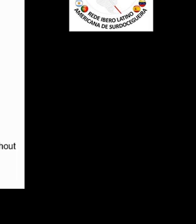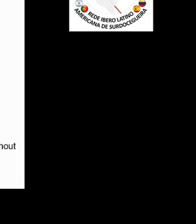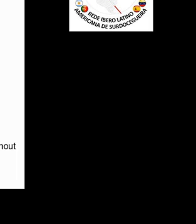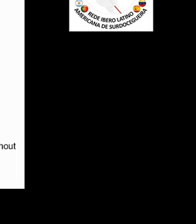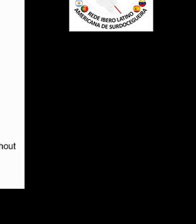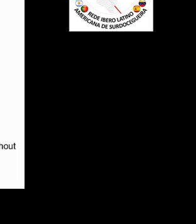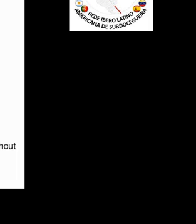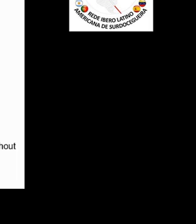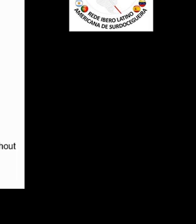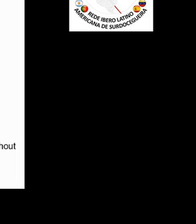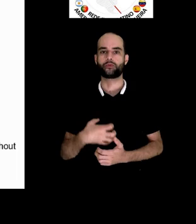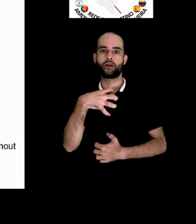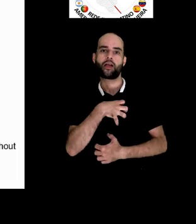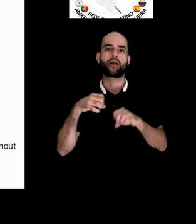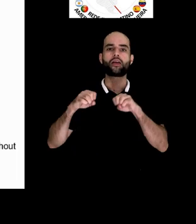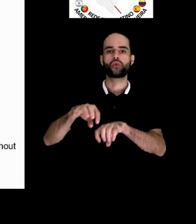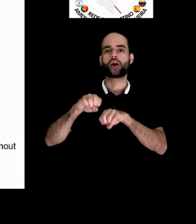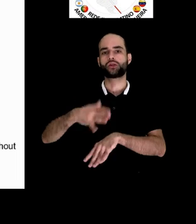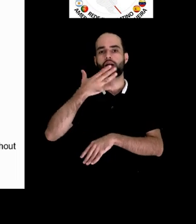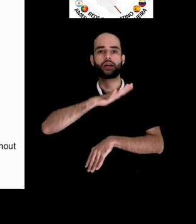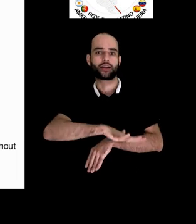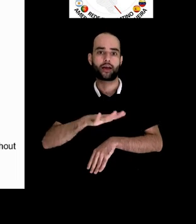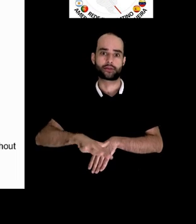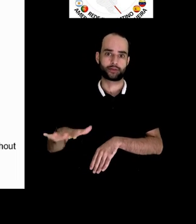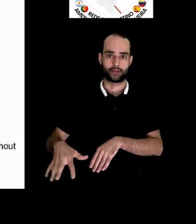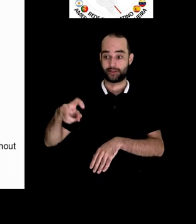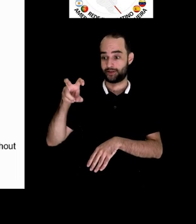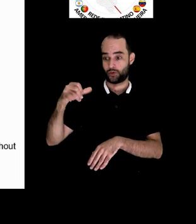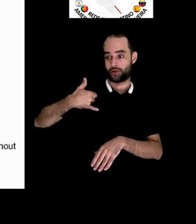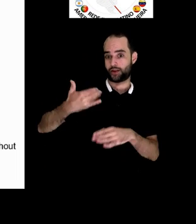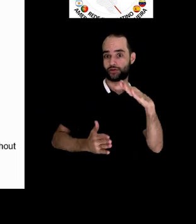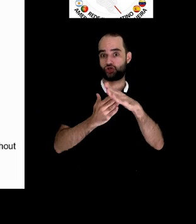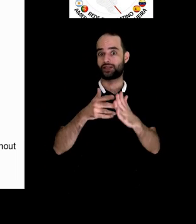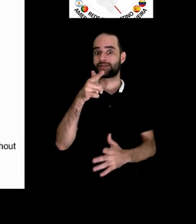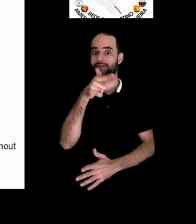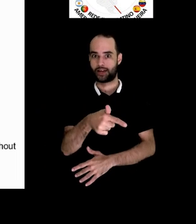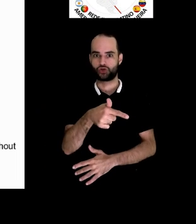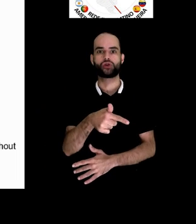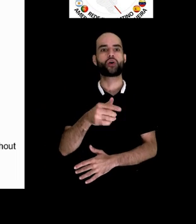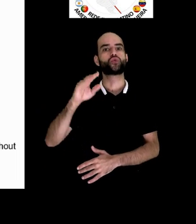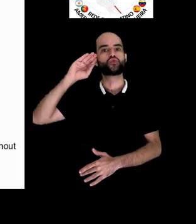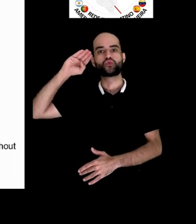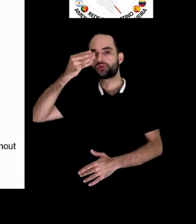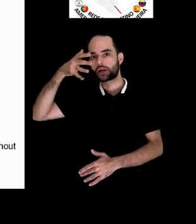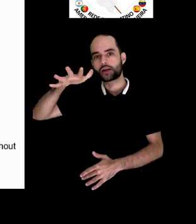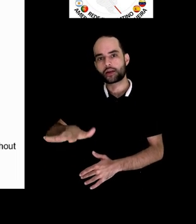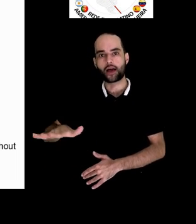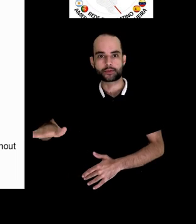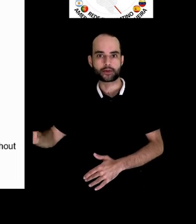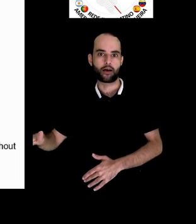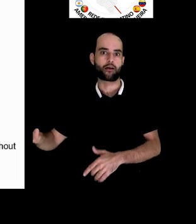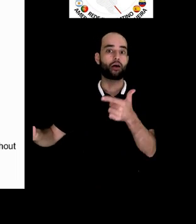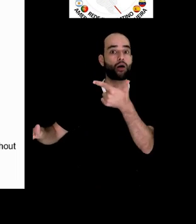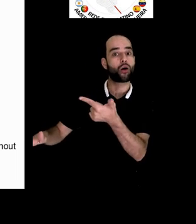it says Educational situation of children 5, 17 years